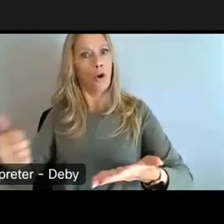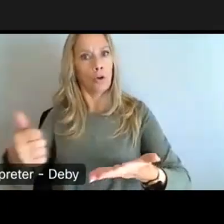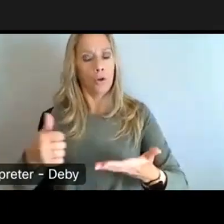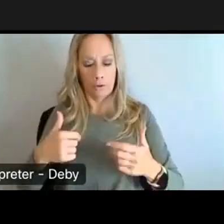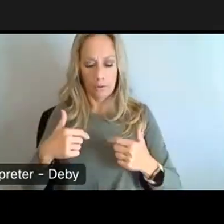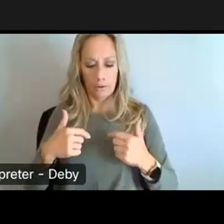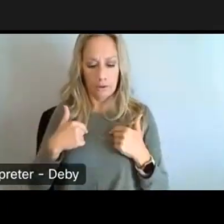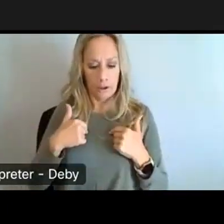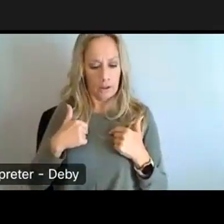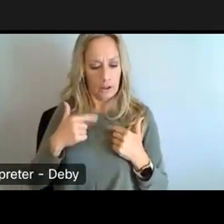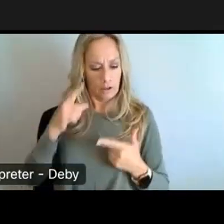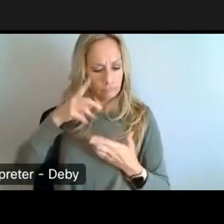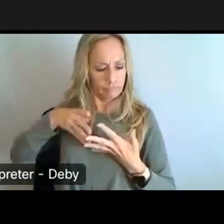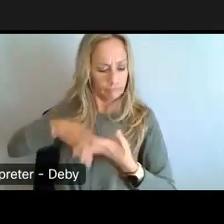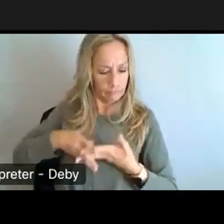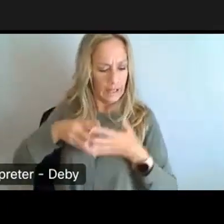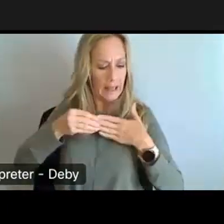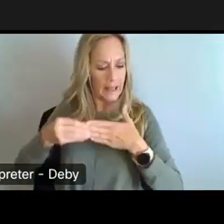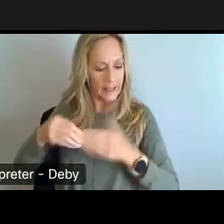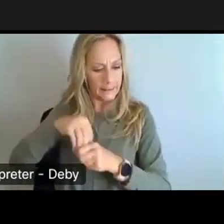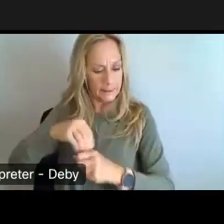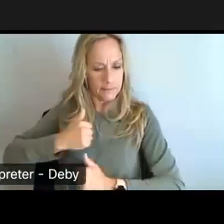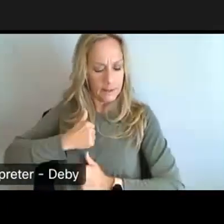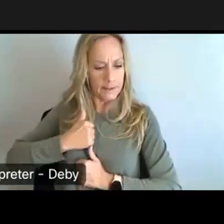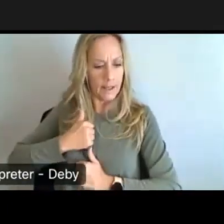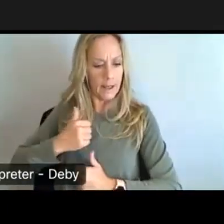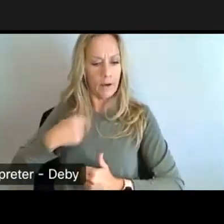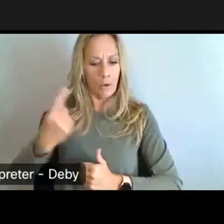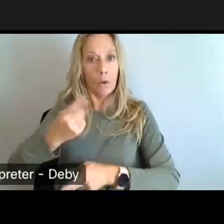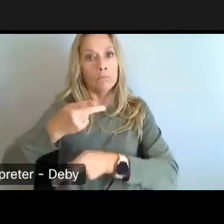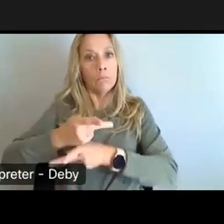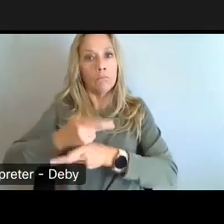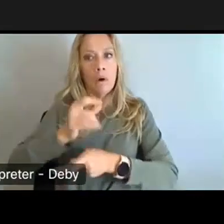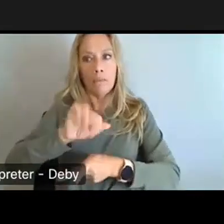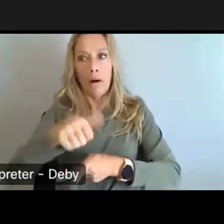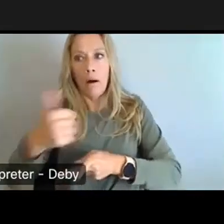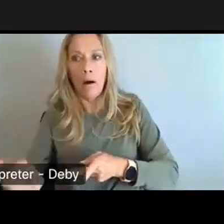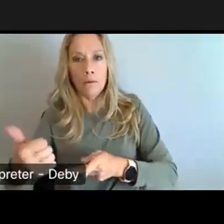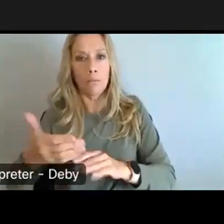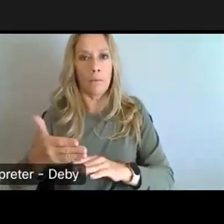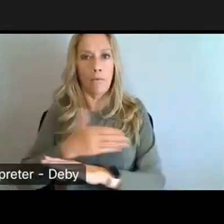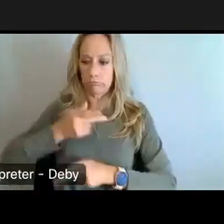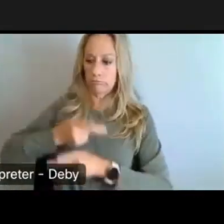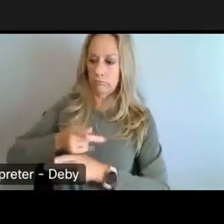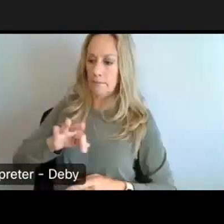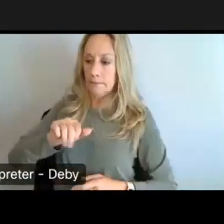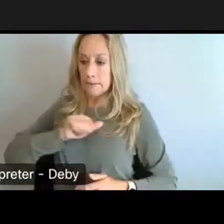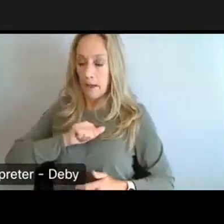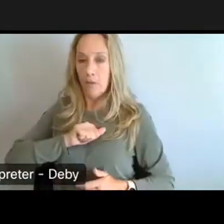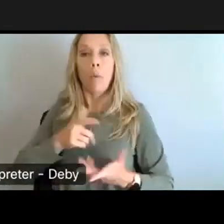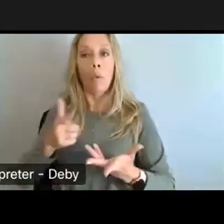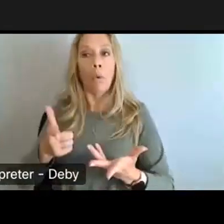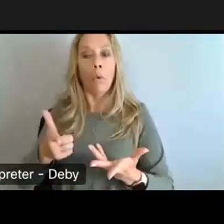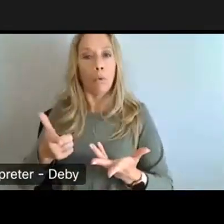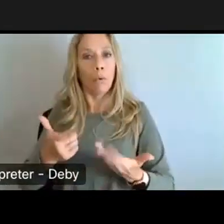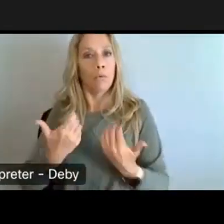of standpoint that I always had in the military, is always take care of the others before you take care of yourself. And I had those opportunities. And